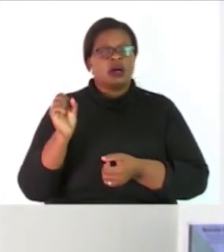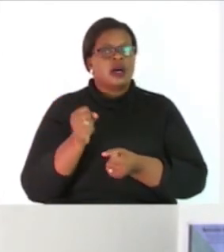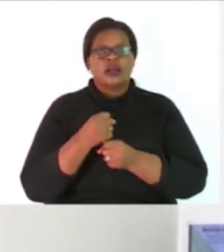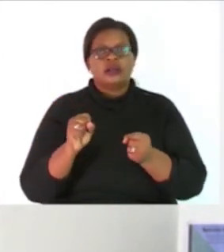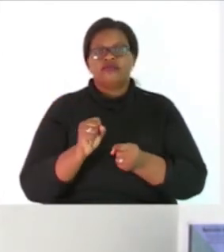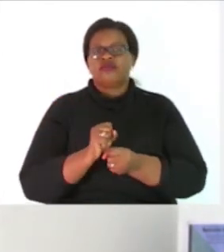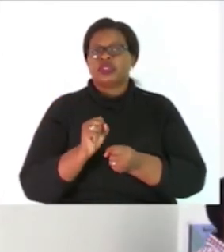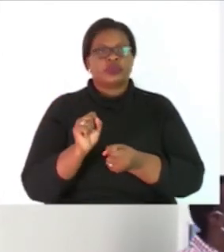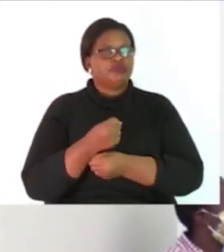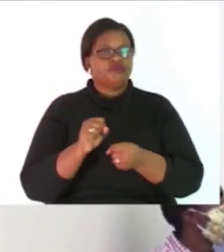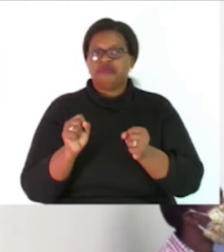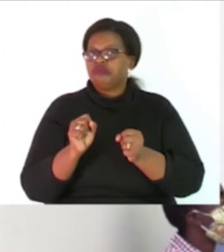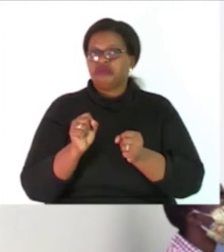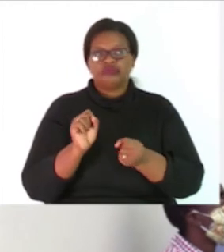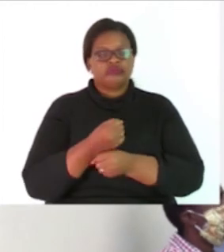What do you notice?